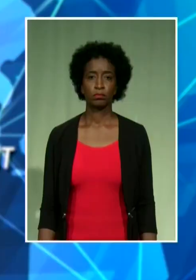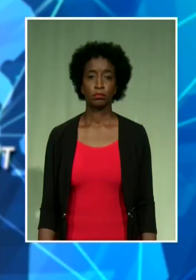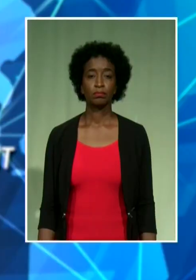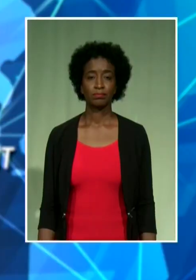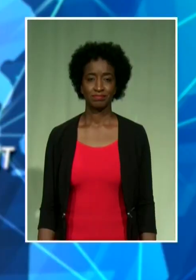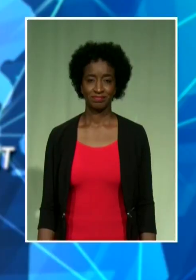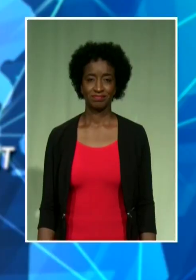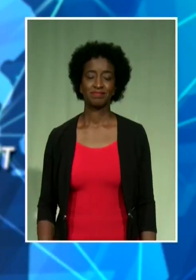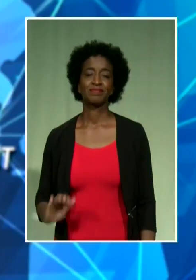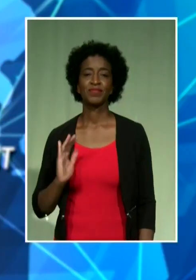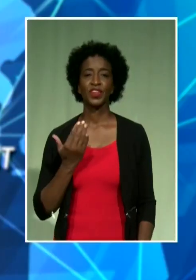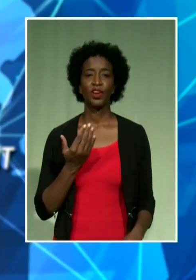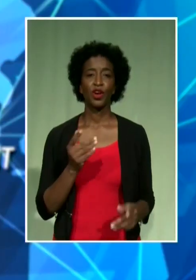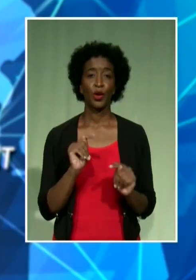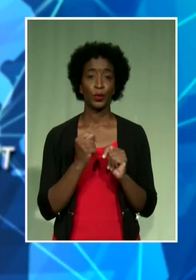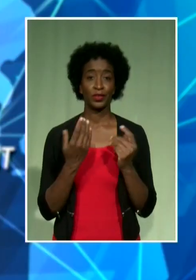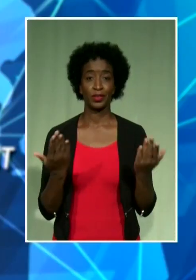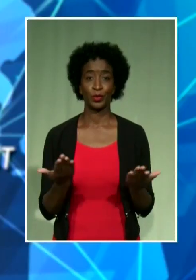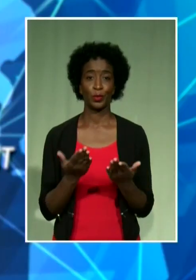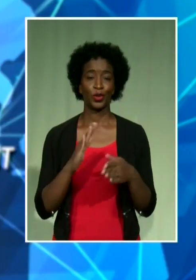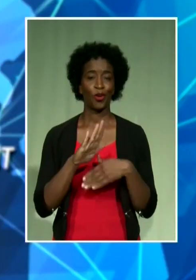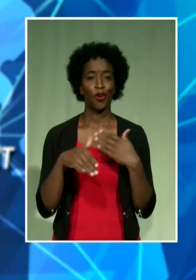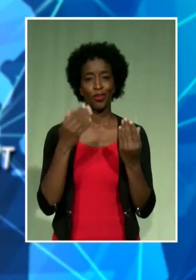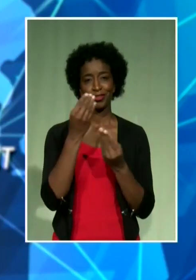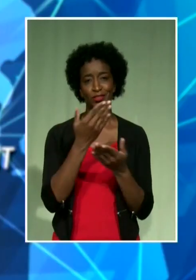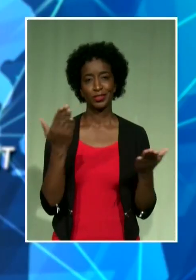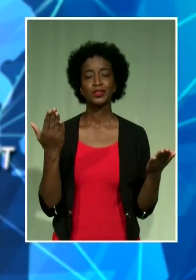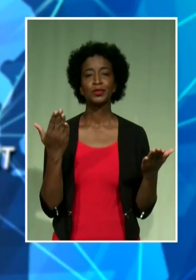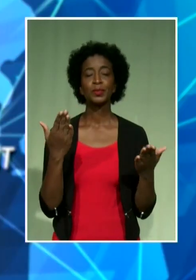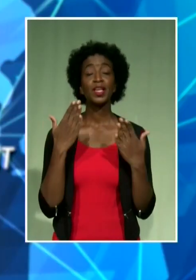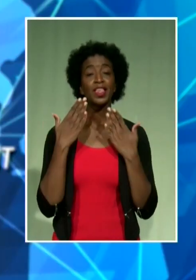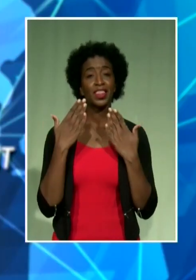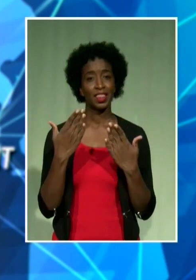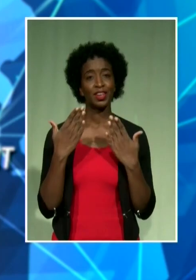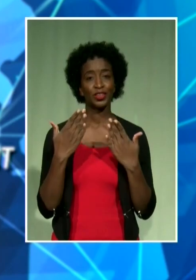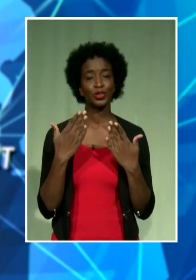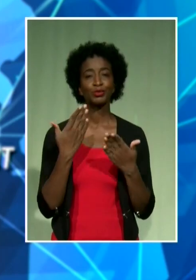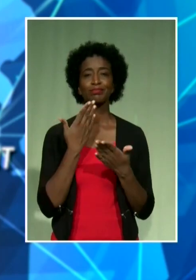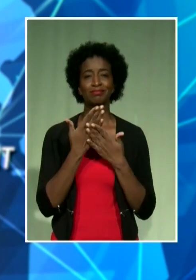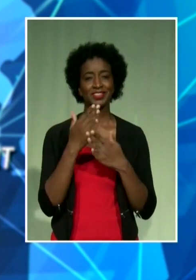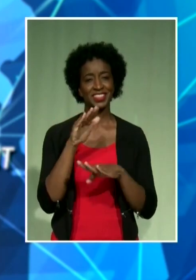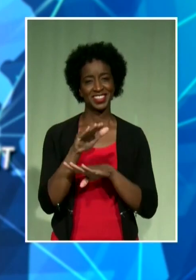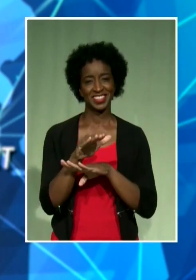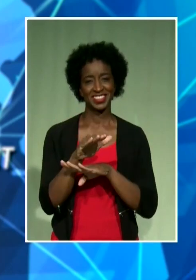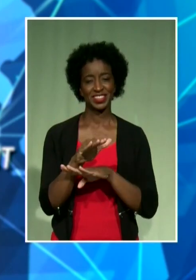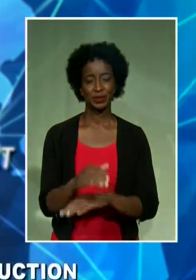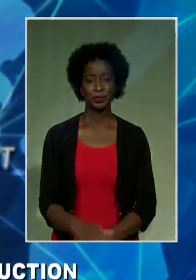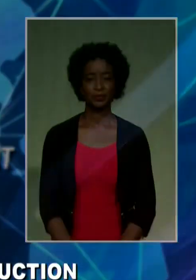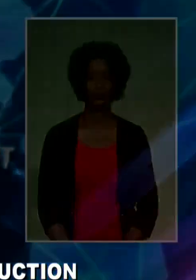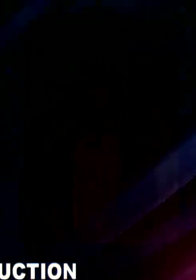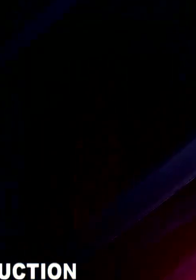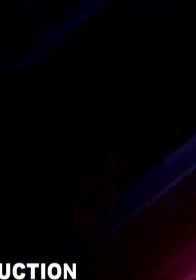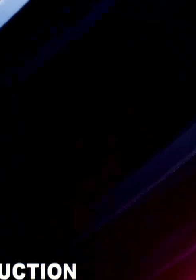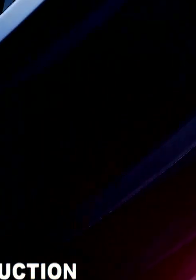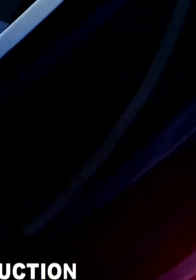And that's our news package. On behalf of the entire team, thanks for being with us over the past hour, and do have a good night.